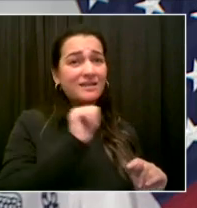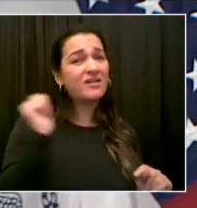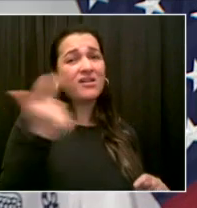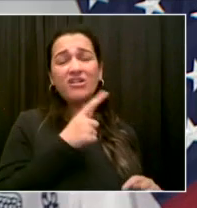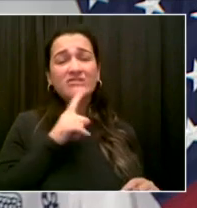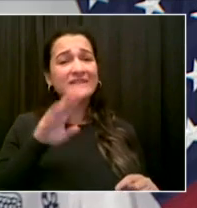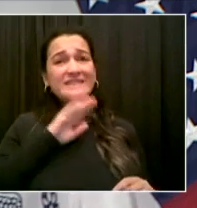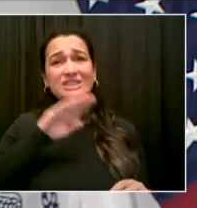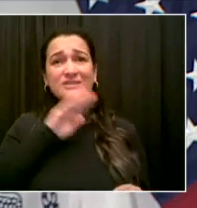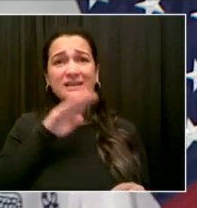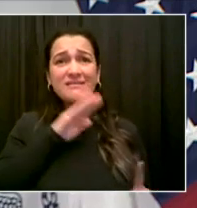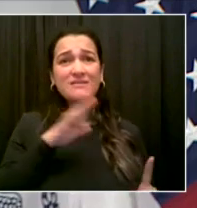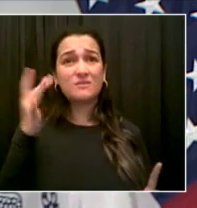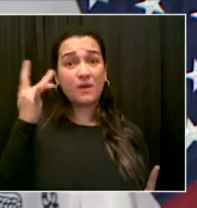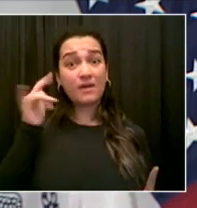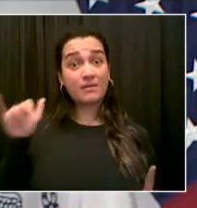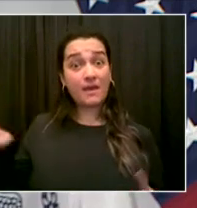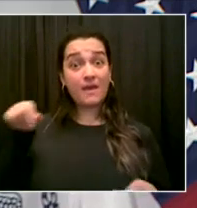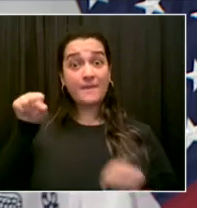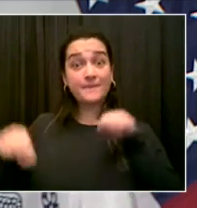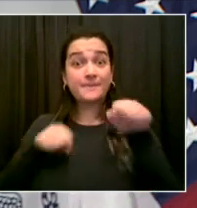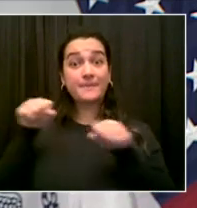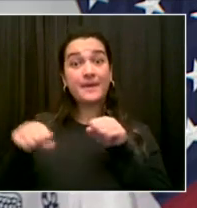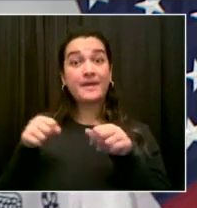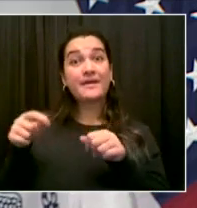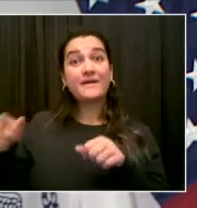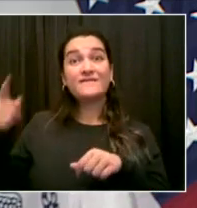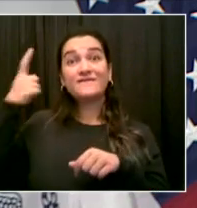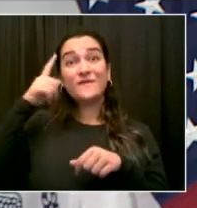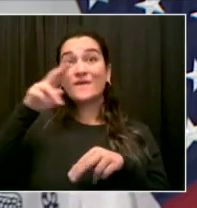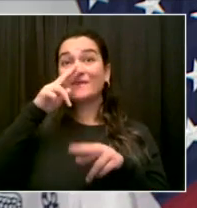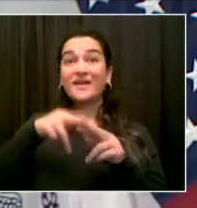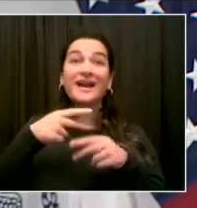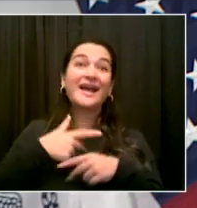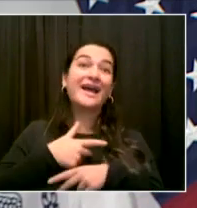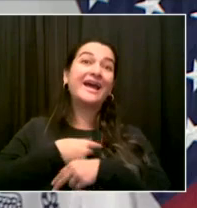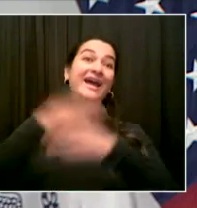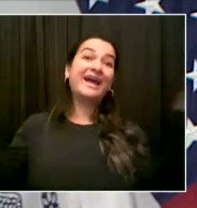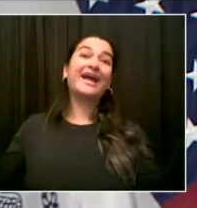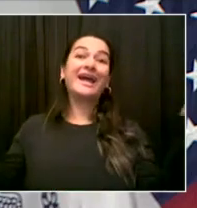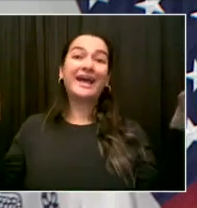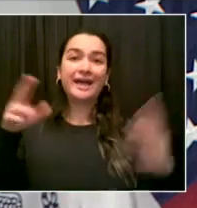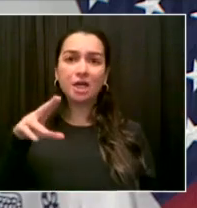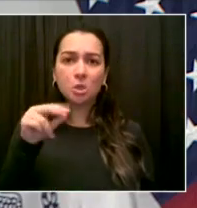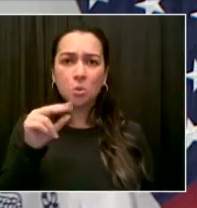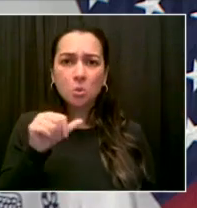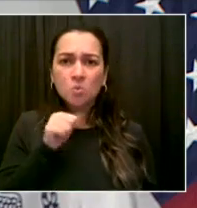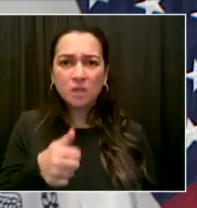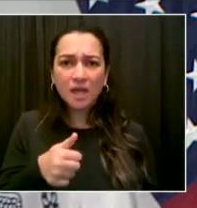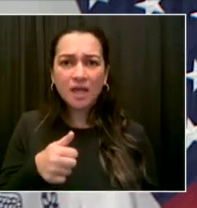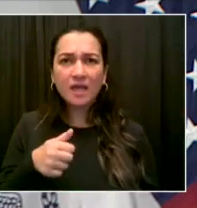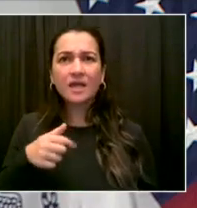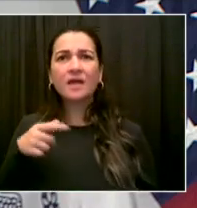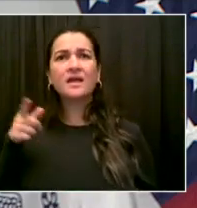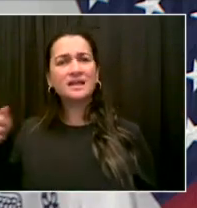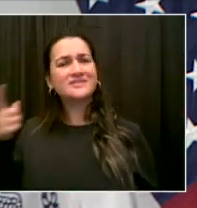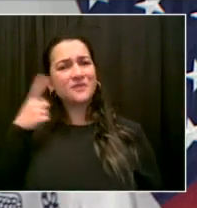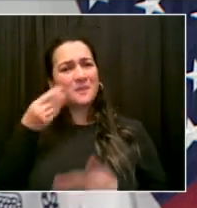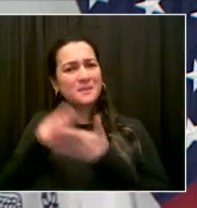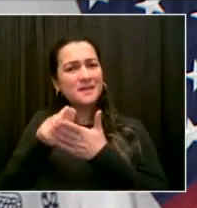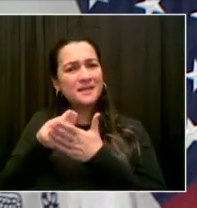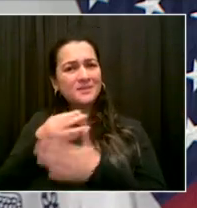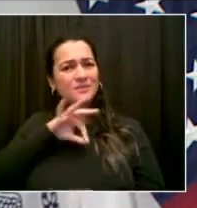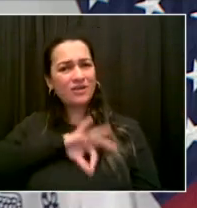doing it for profit, and they're trying to do something for profit without doing what every other industry does, which is following the law.